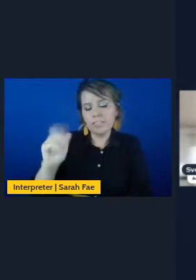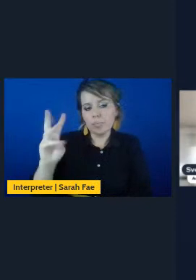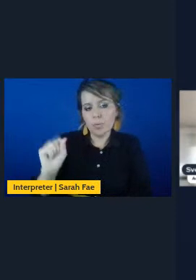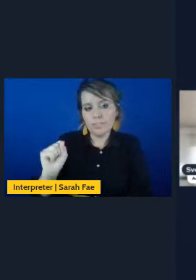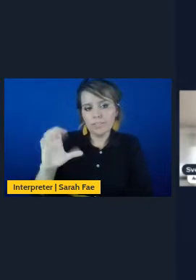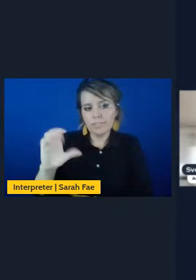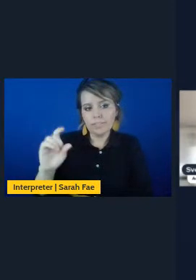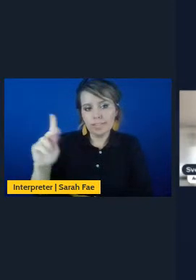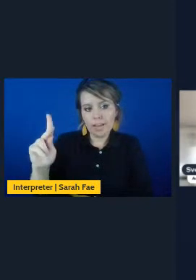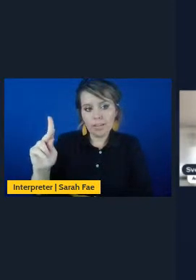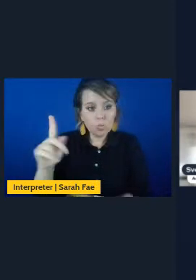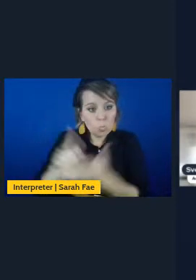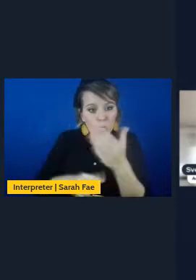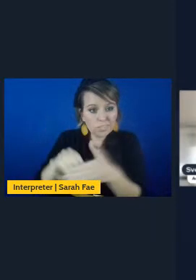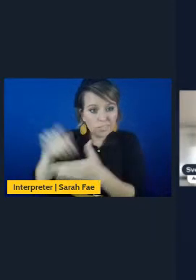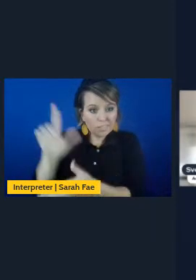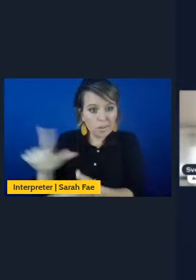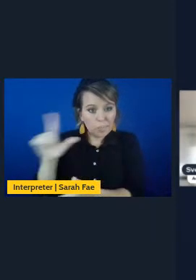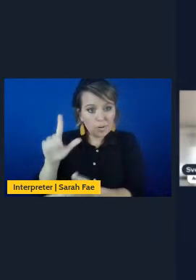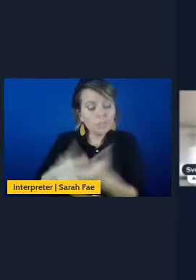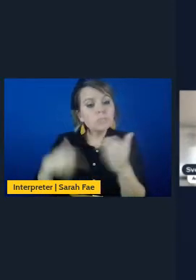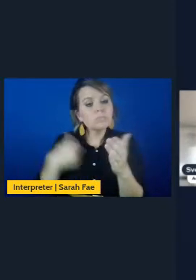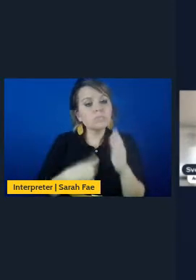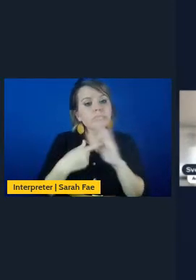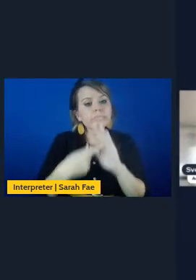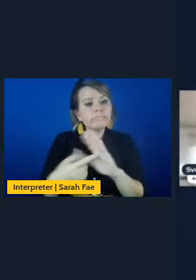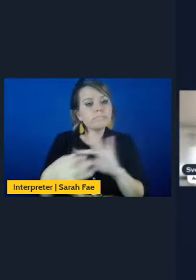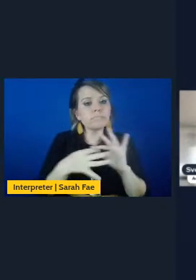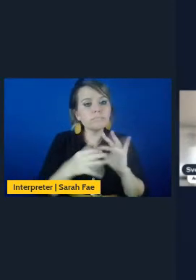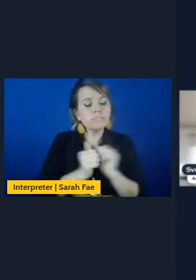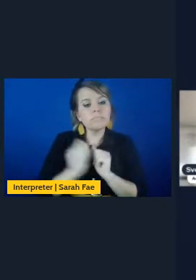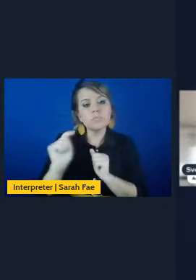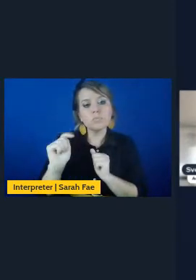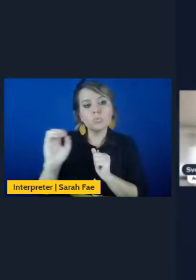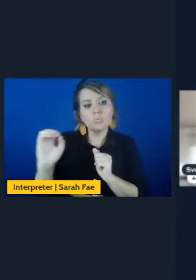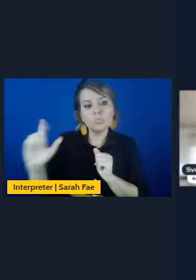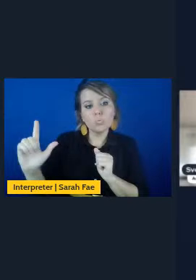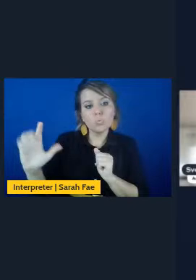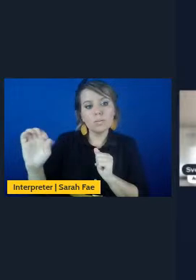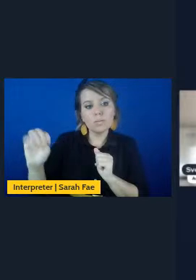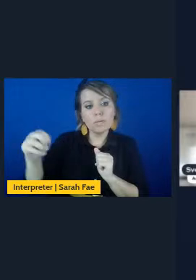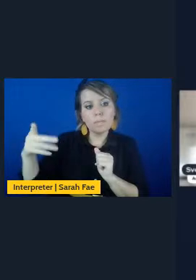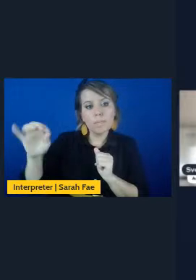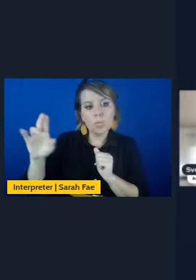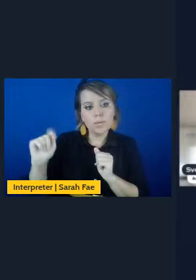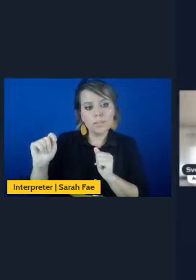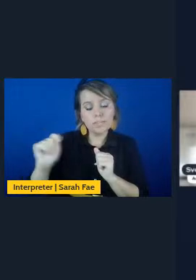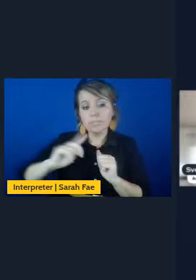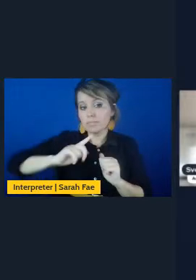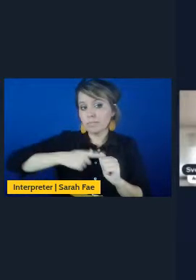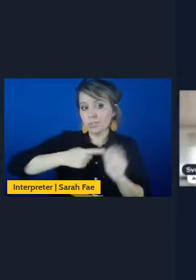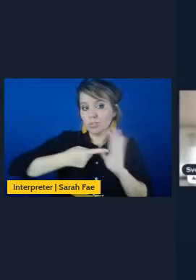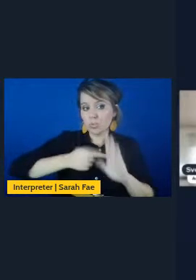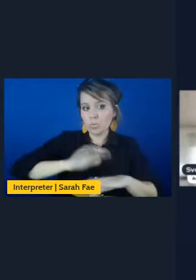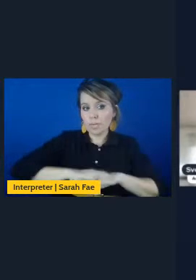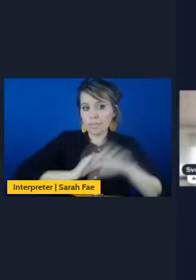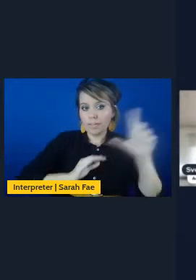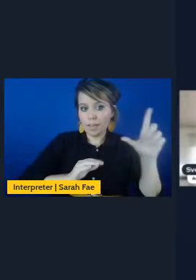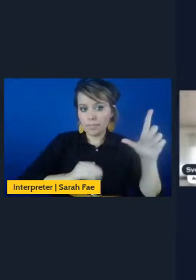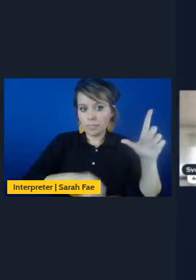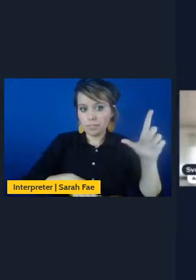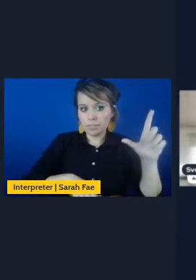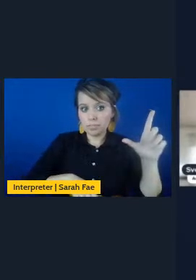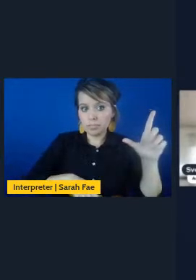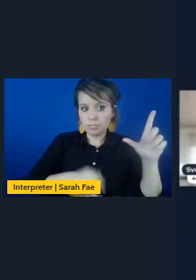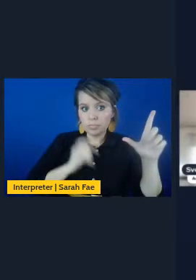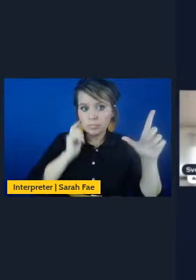are going to show you is based on two components. The first being shown on the left side, which is the